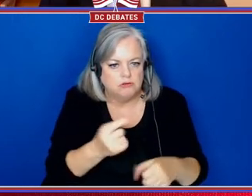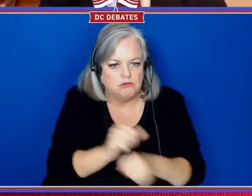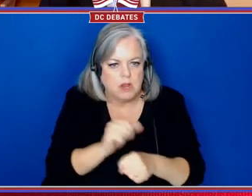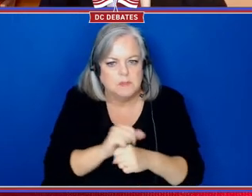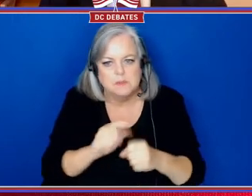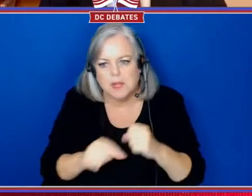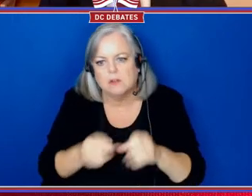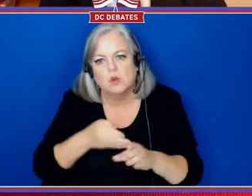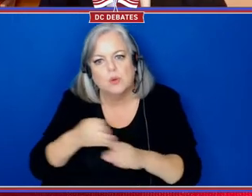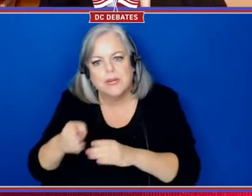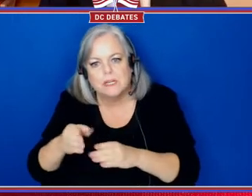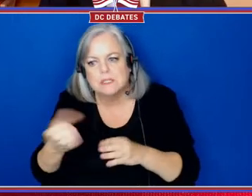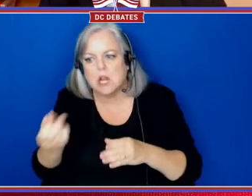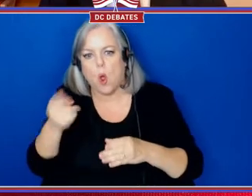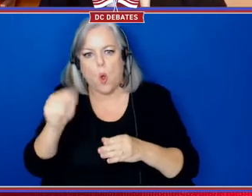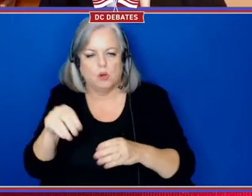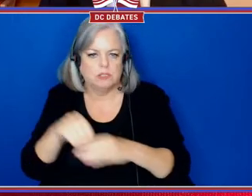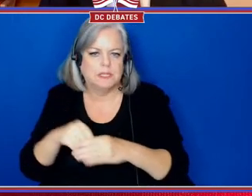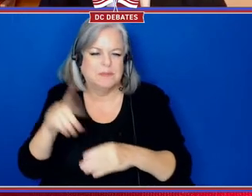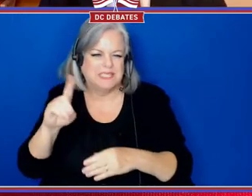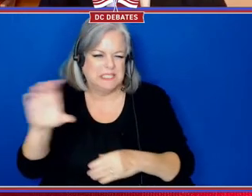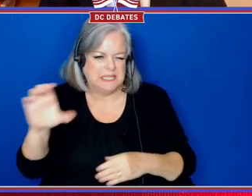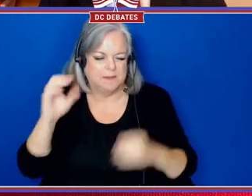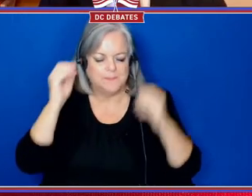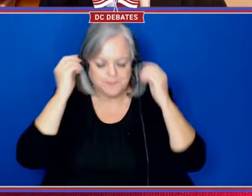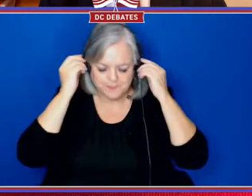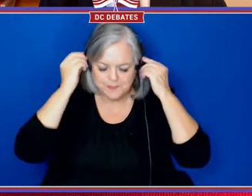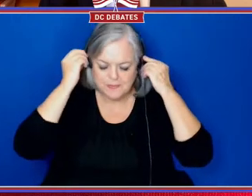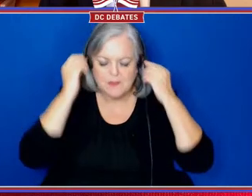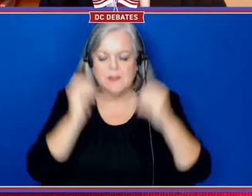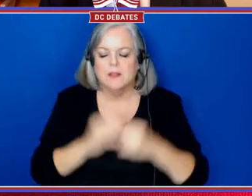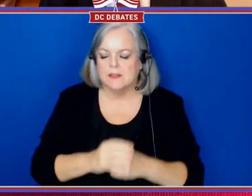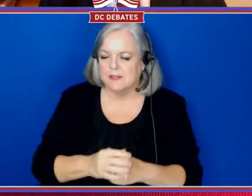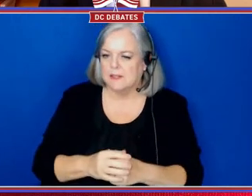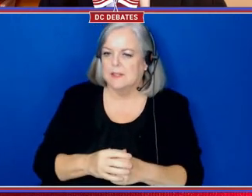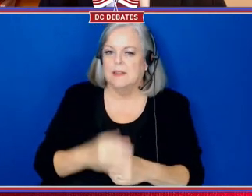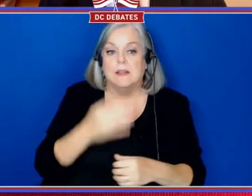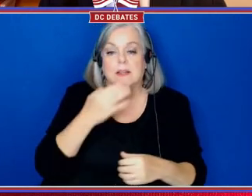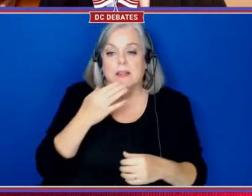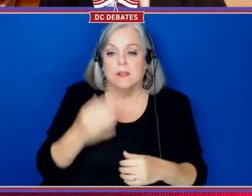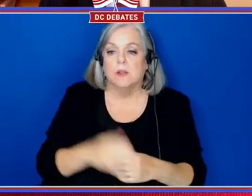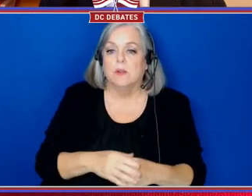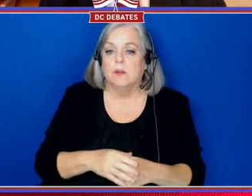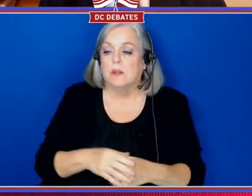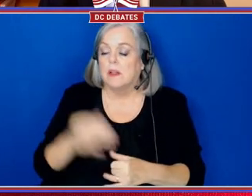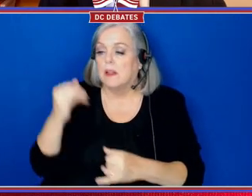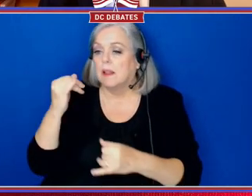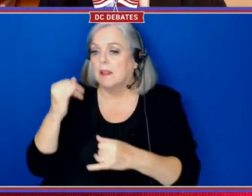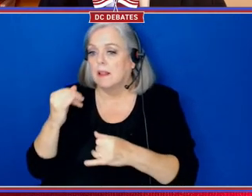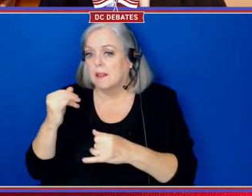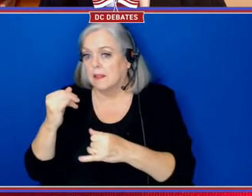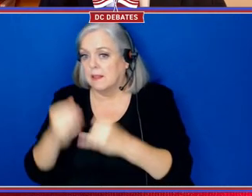Thank you, Trayon White. And lastly, I'd like to give you the opportunity to ask one of your opponents a question. They would have 1 minute to respond.